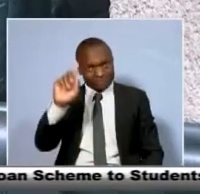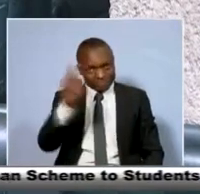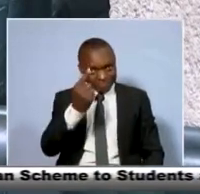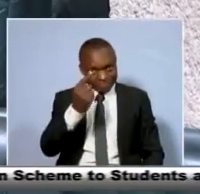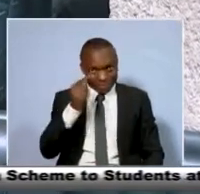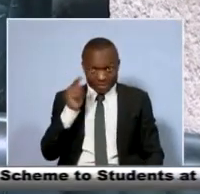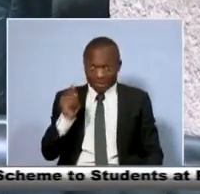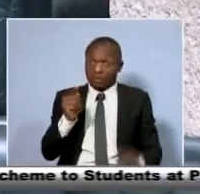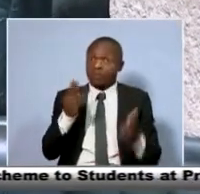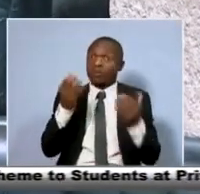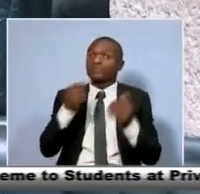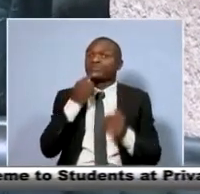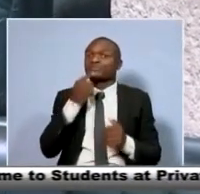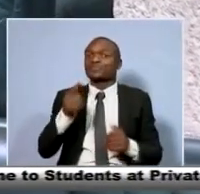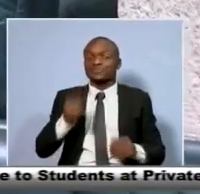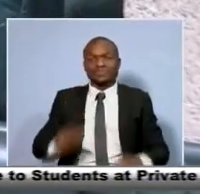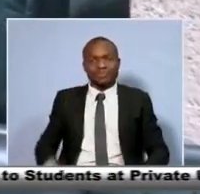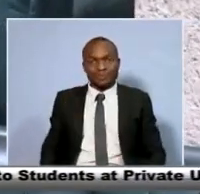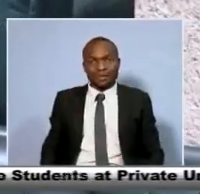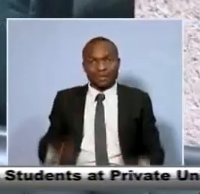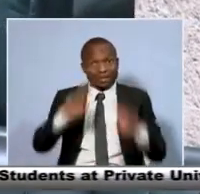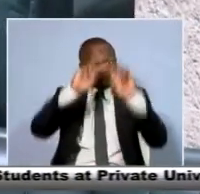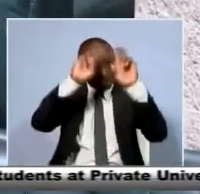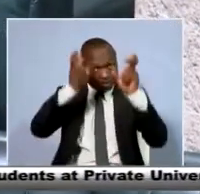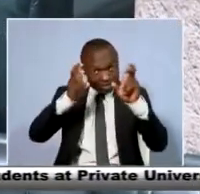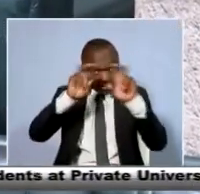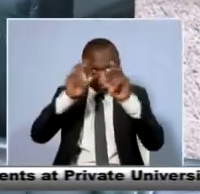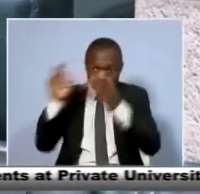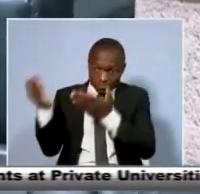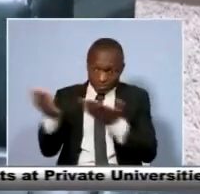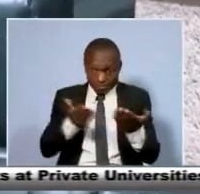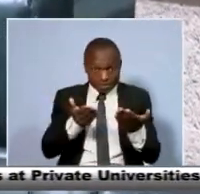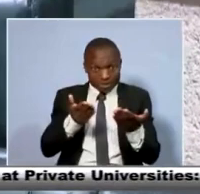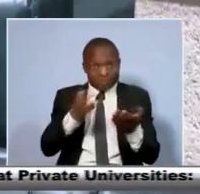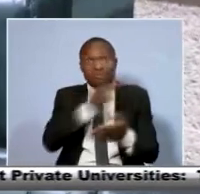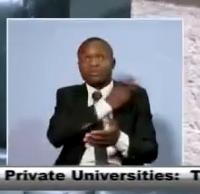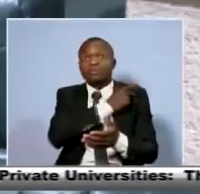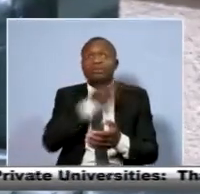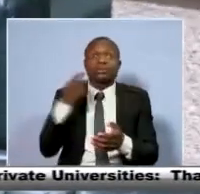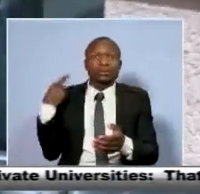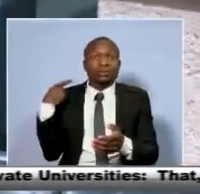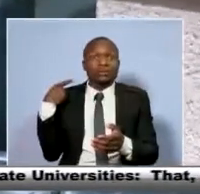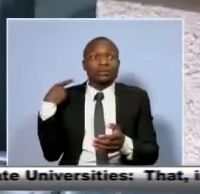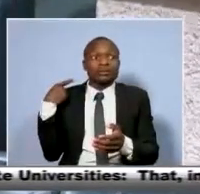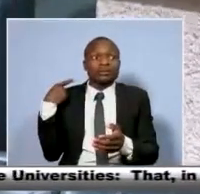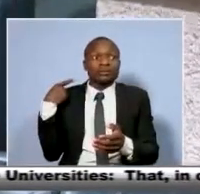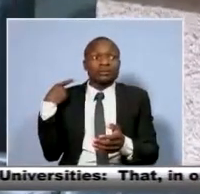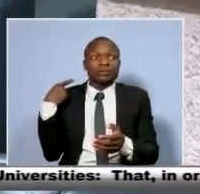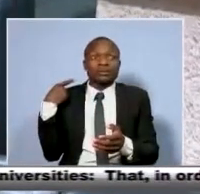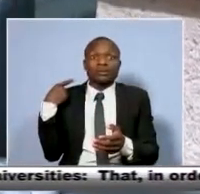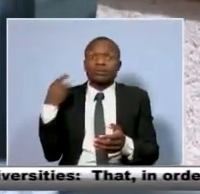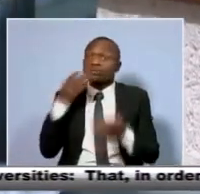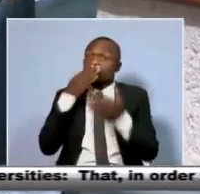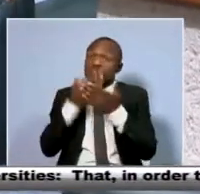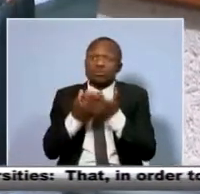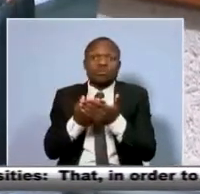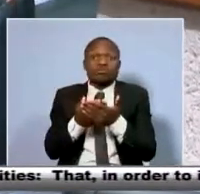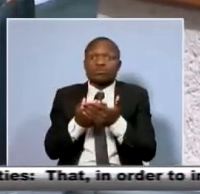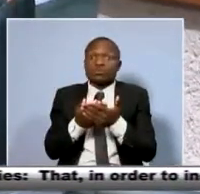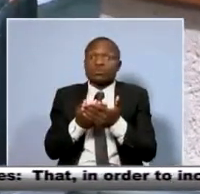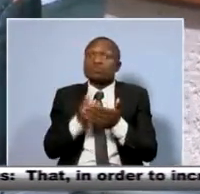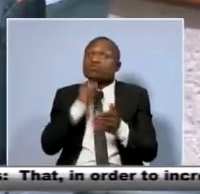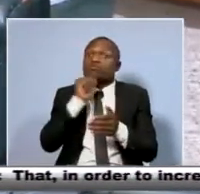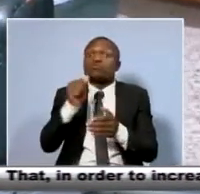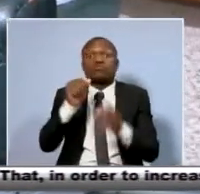all, I'd like to say that motions that come to this House can be futuristic motions. They are not motions